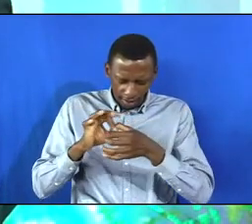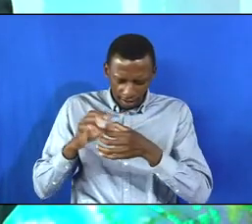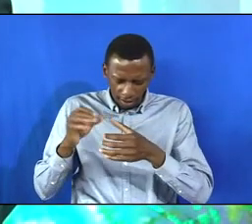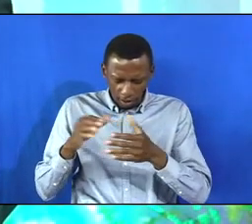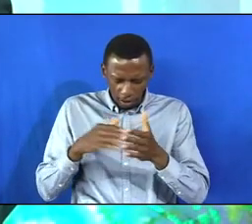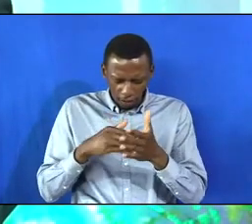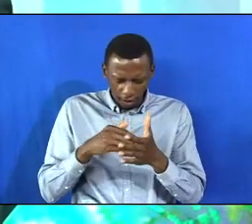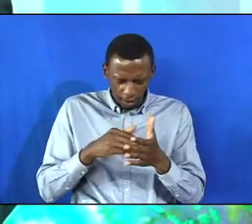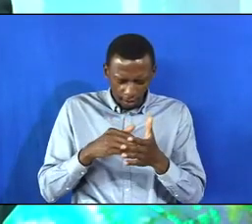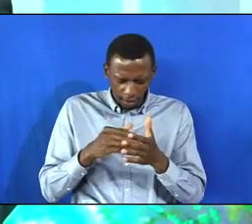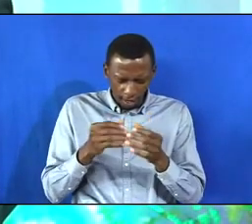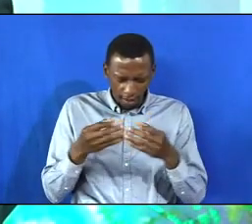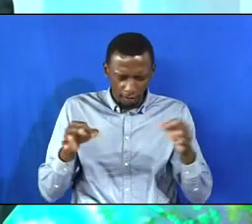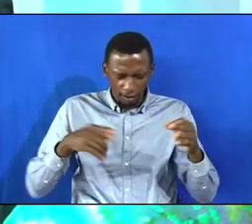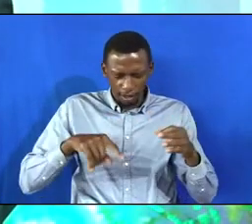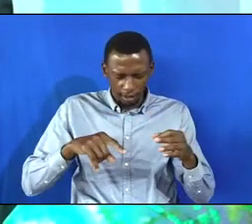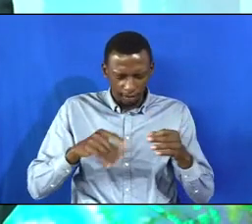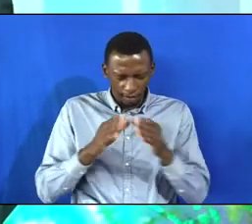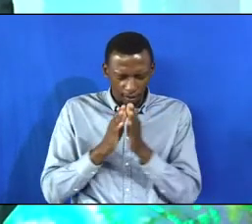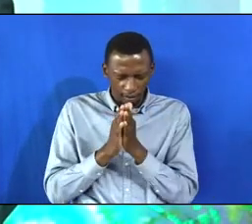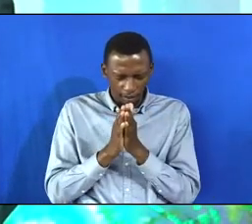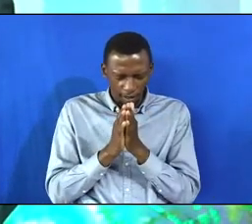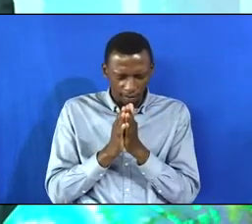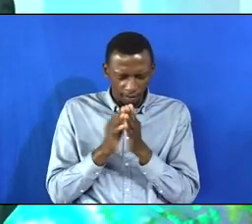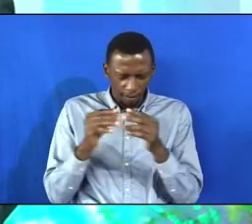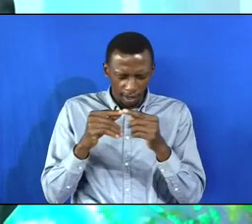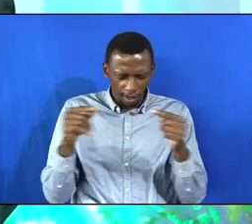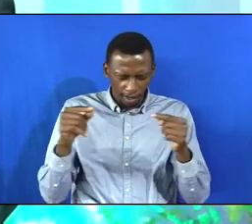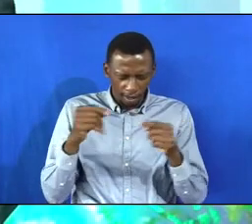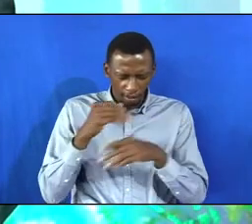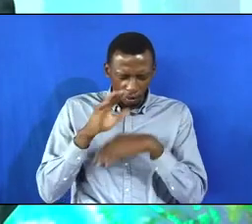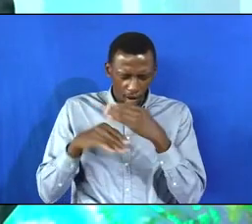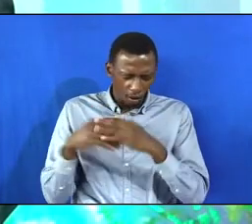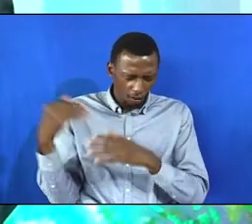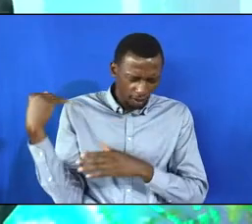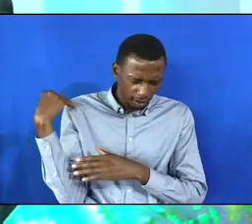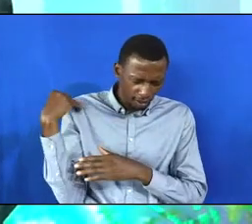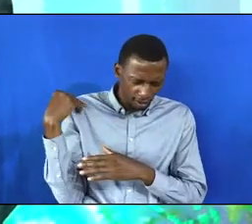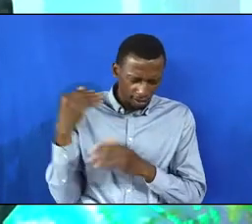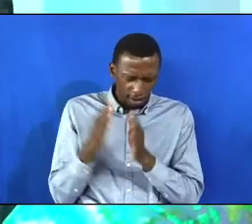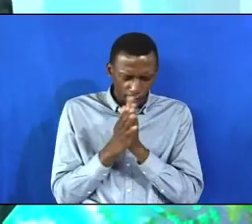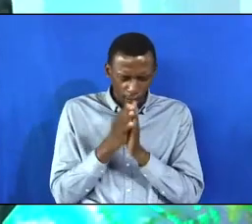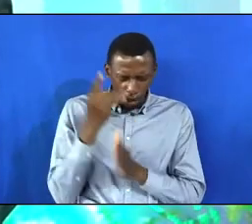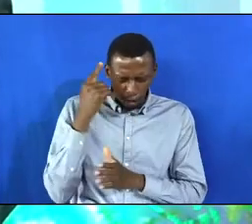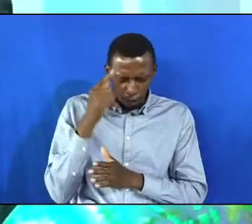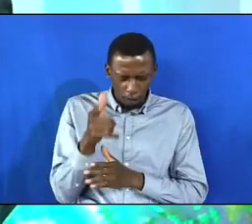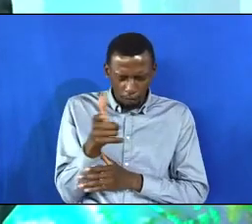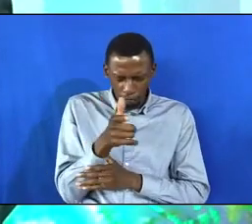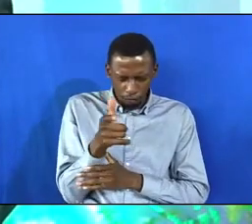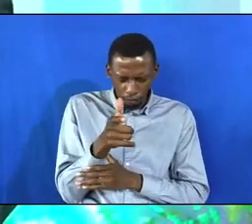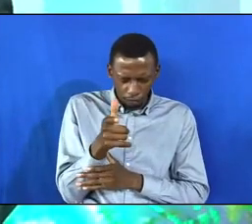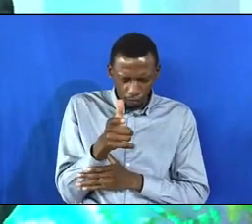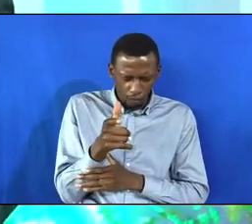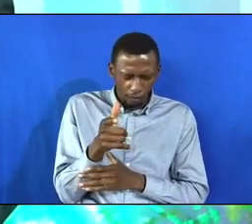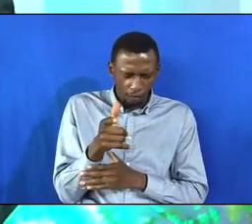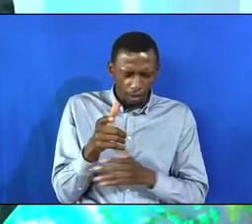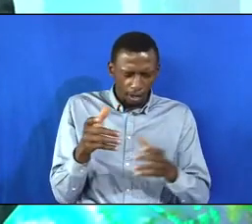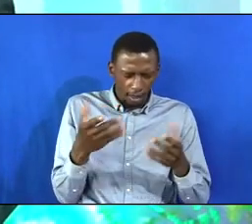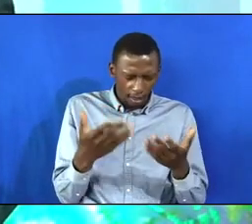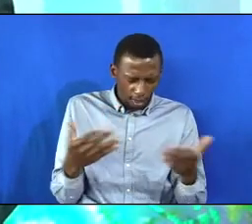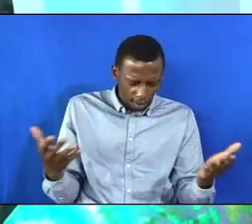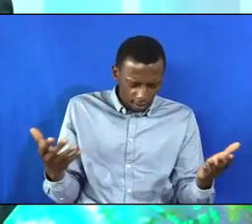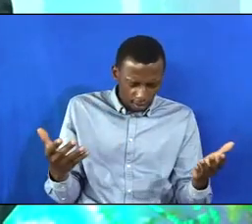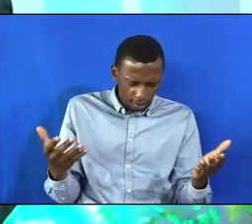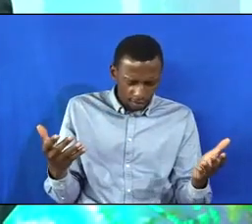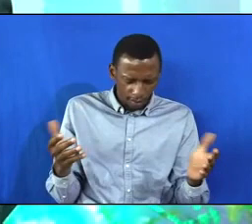all distractions. We pray, Lord, for the media transmissions. We pray for the online viewers, Lord.